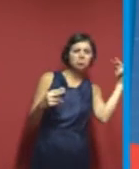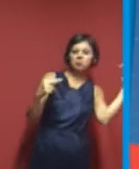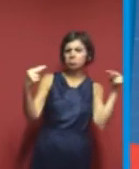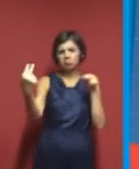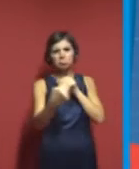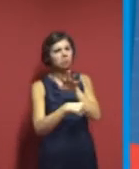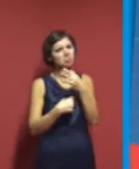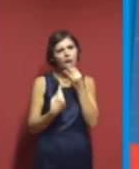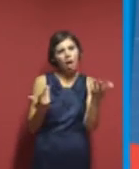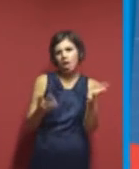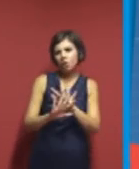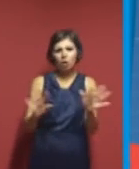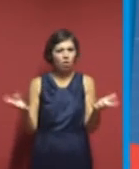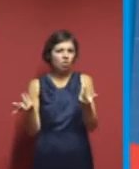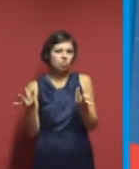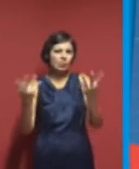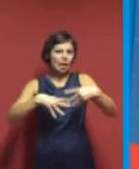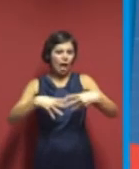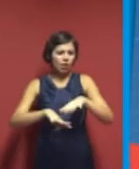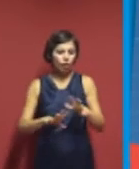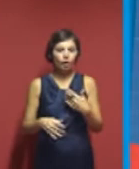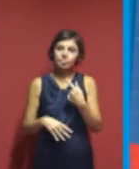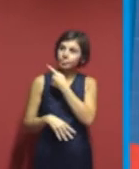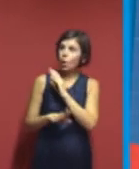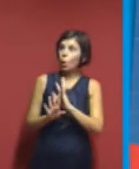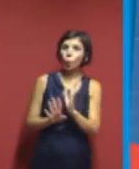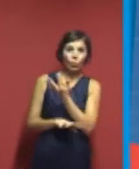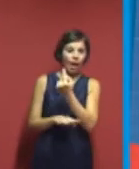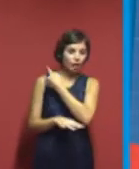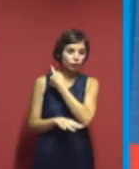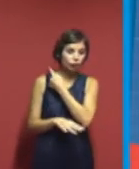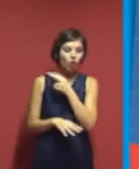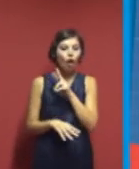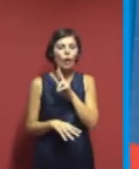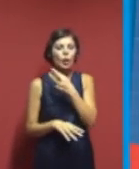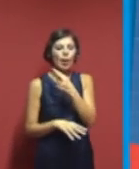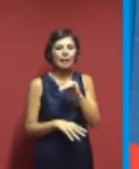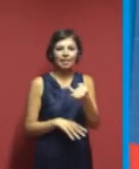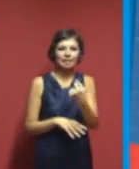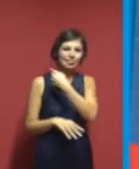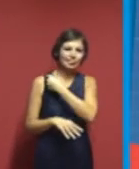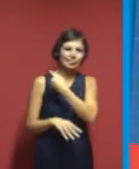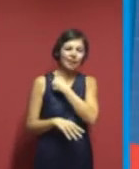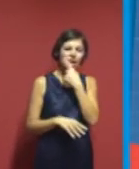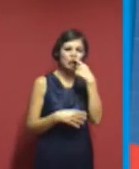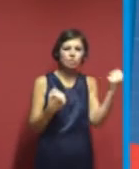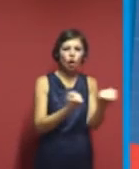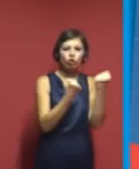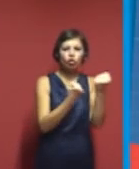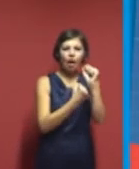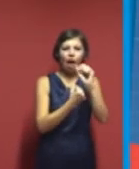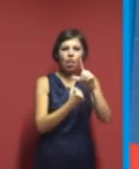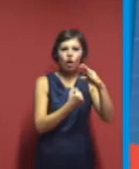and Ray Eames invention, which was sponsored by Alcoa, the American aluminum company. But